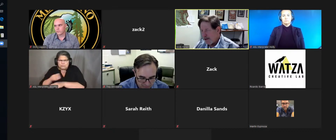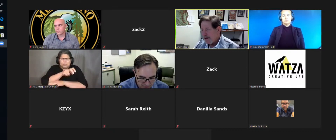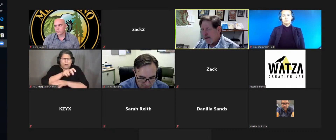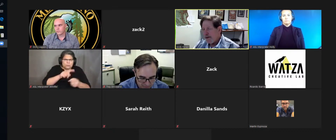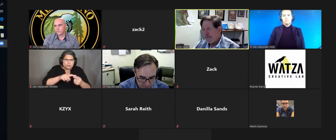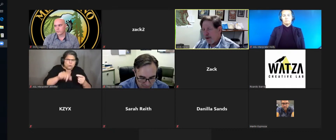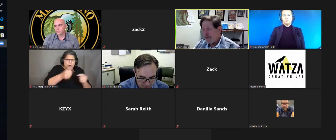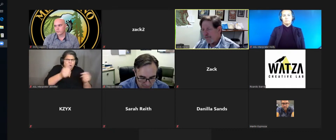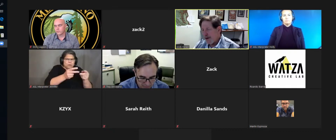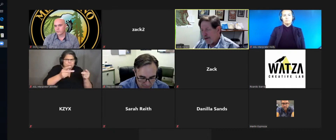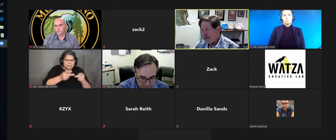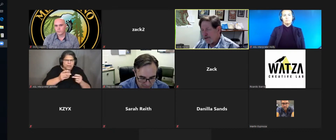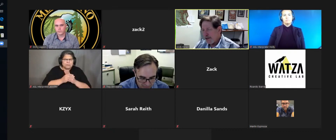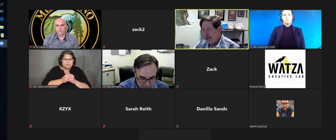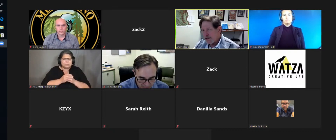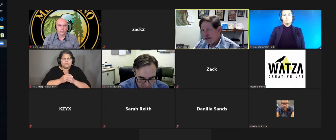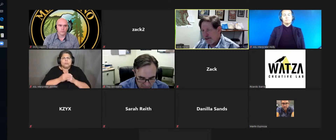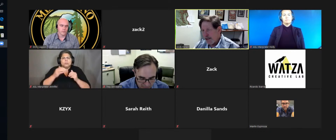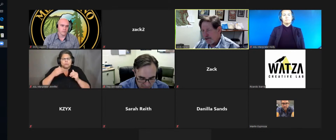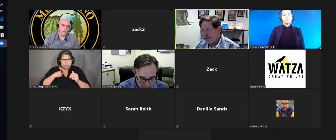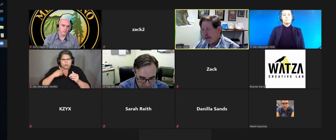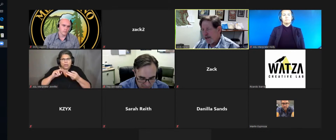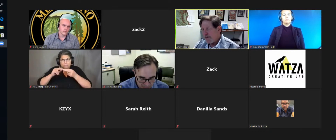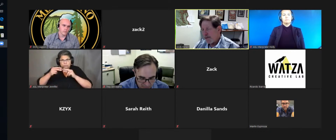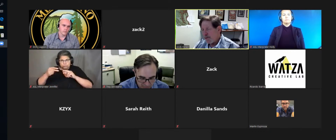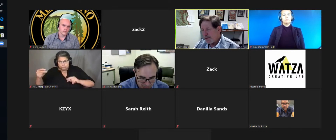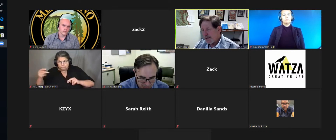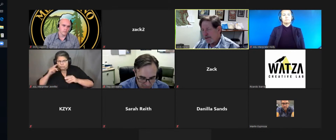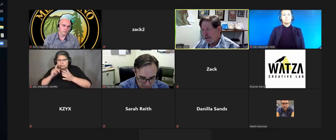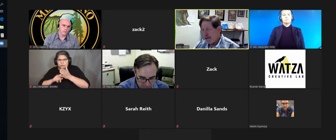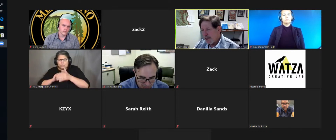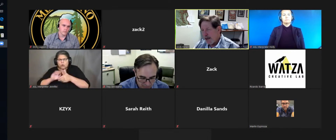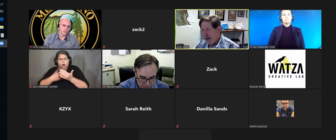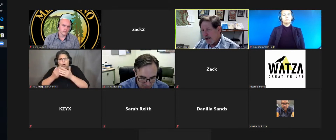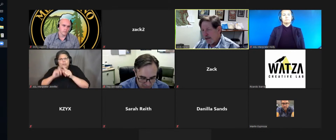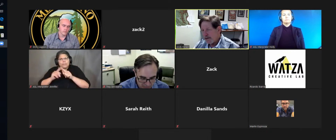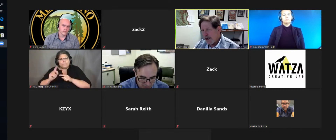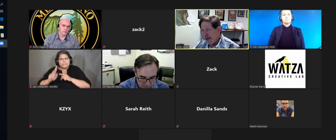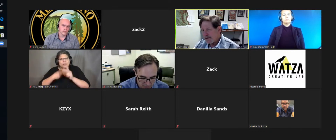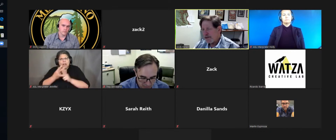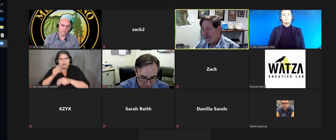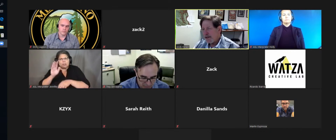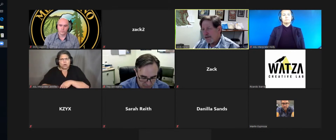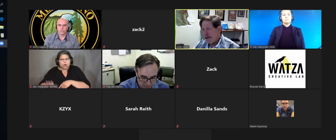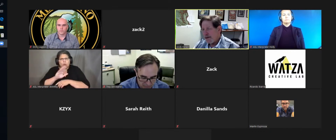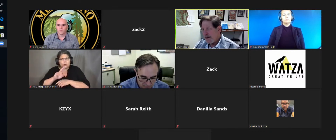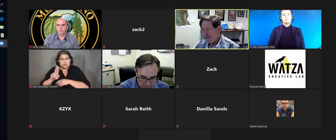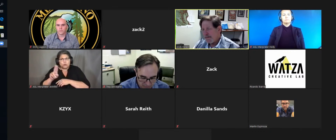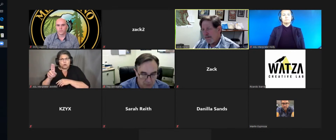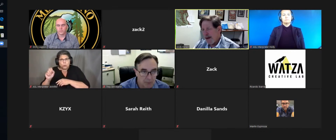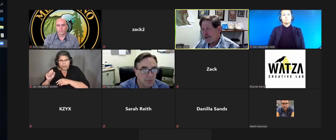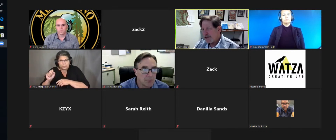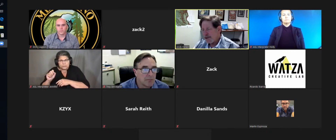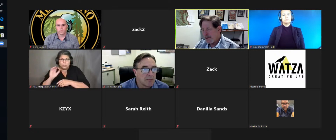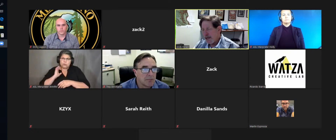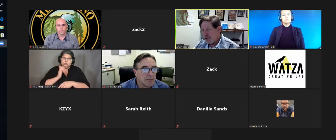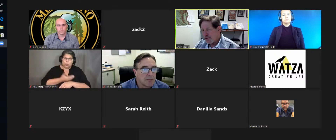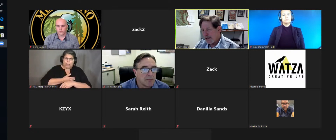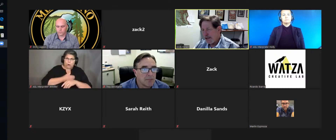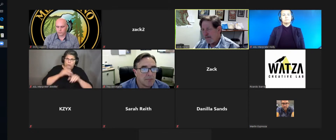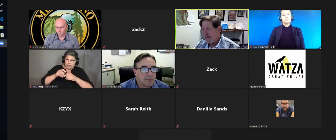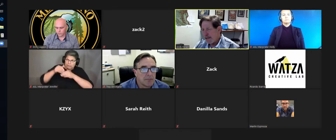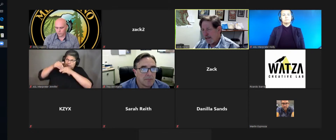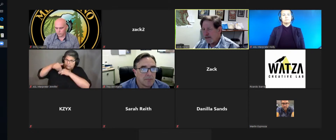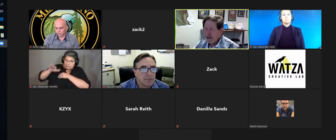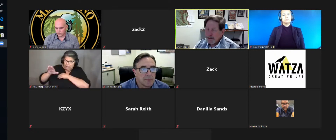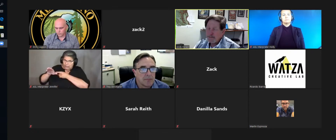tree of all the variants in the United States. And when we send in a test, they're able to match it to that